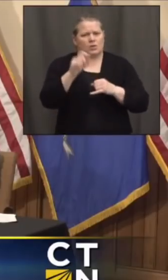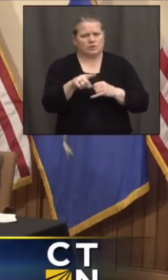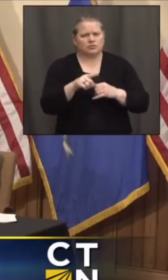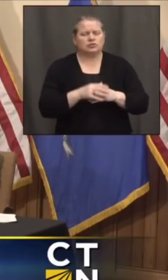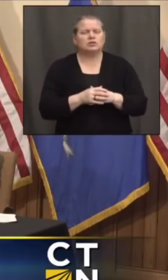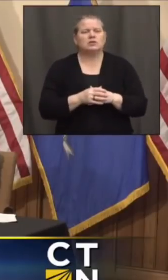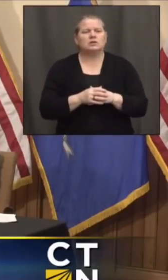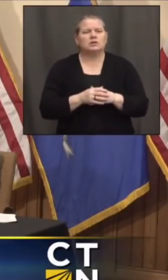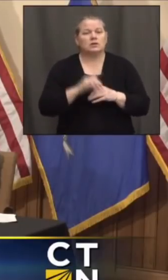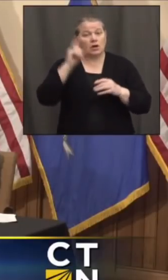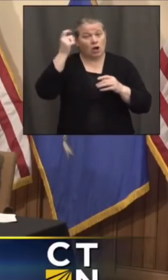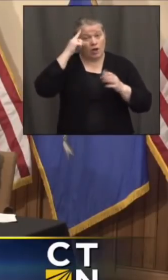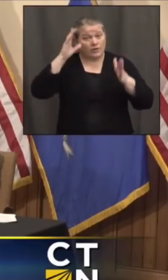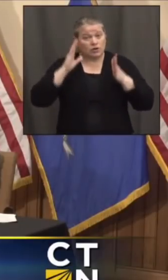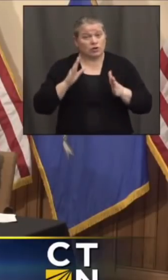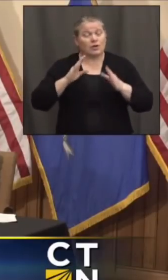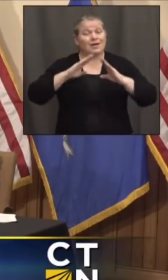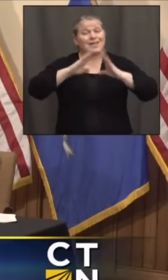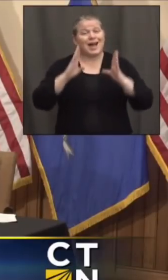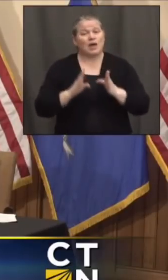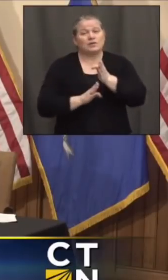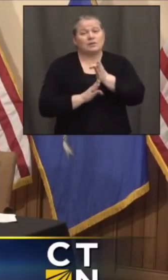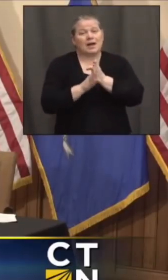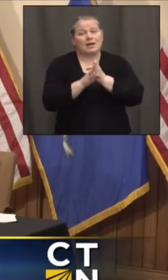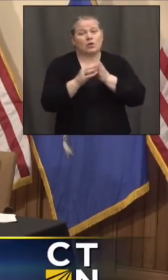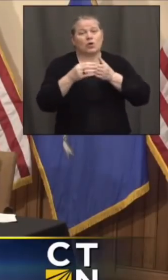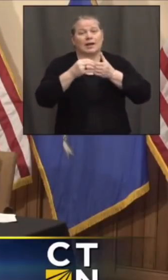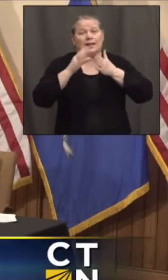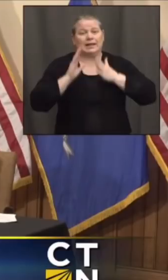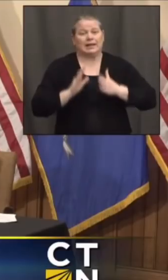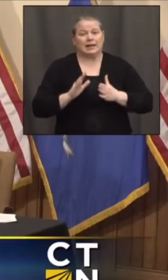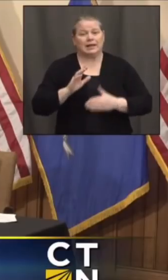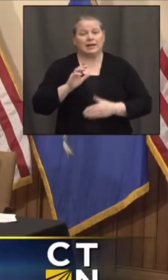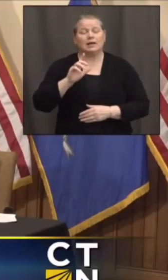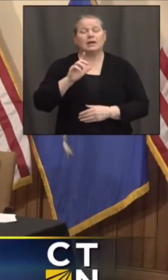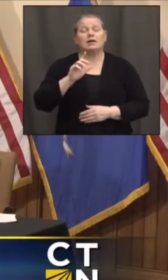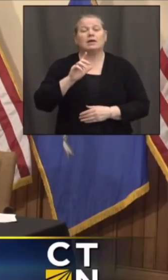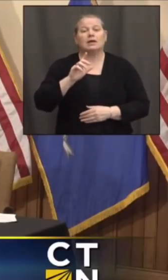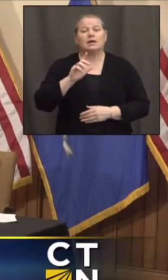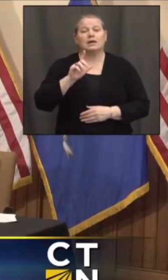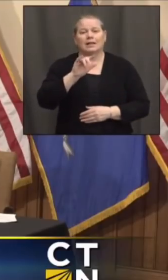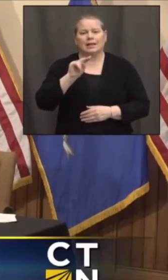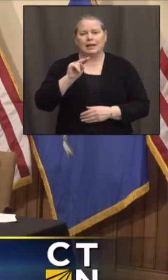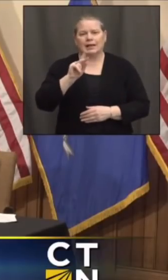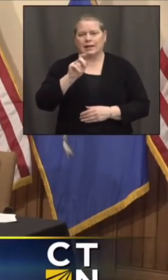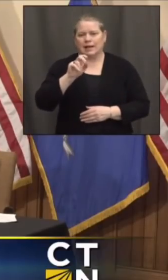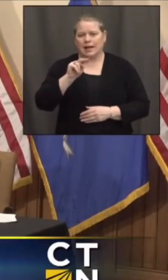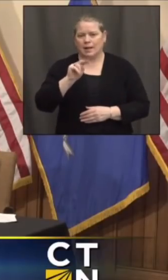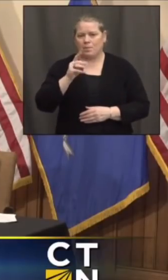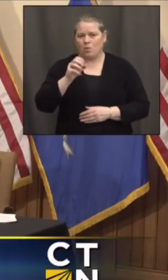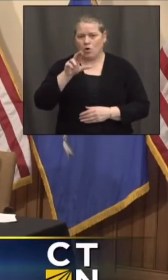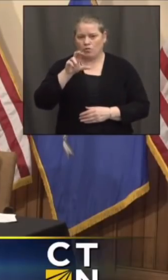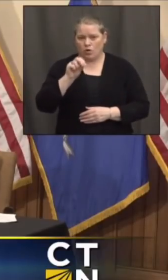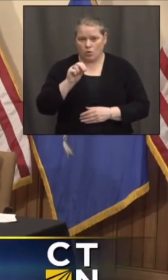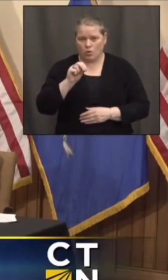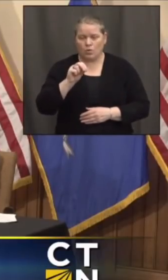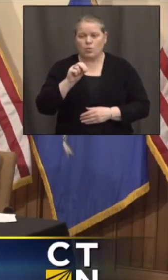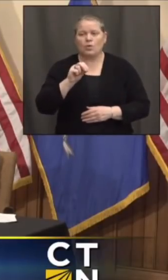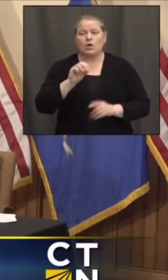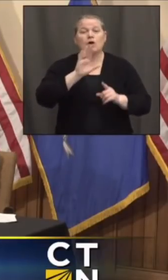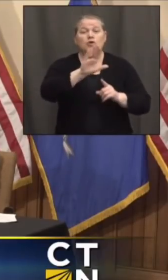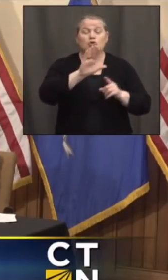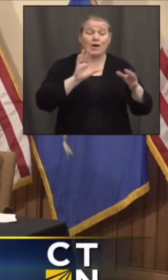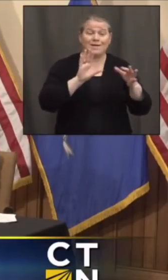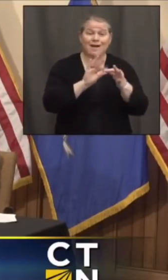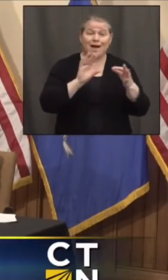the House Minority Leader, Vin Candeloro, just kind of put out a statement in response to your comments earlier